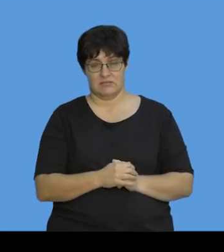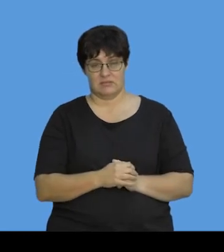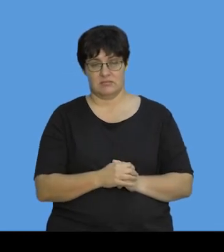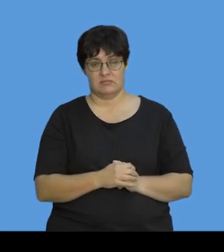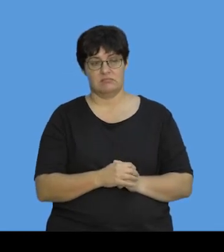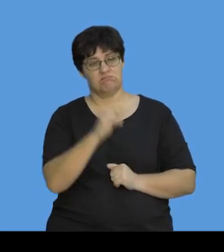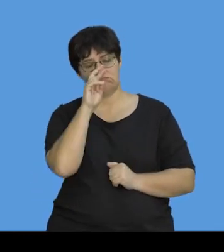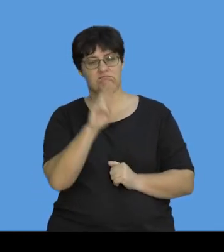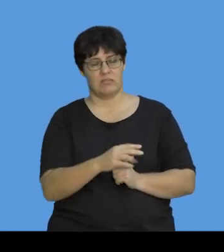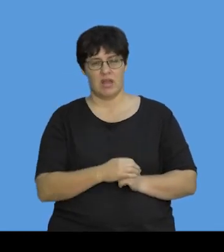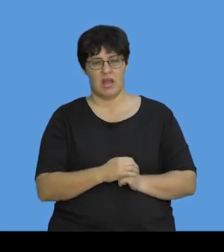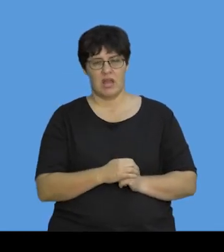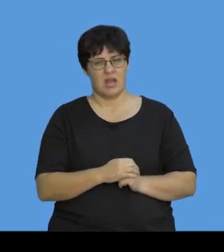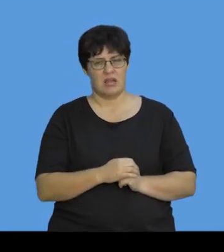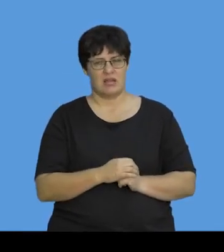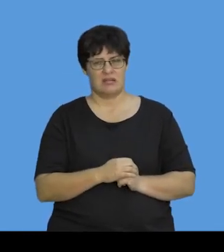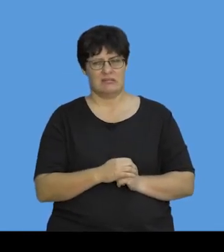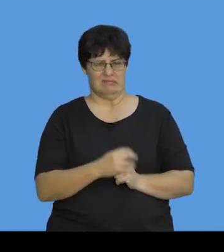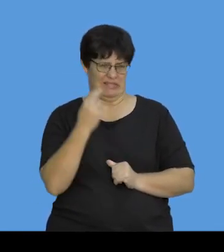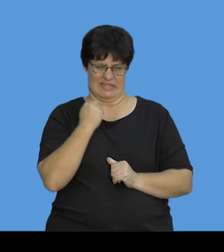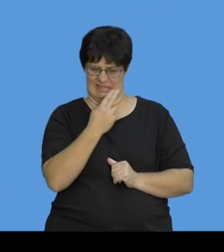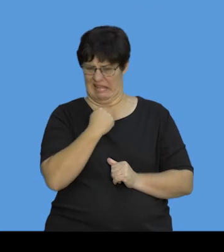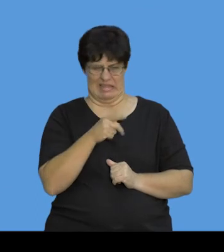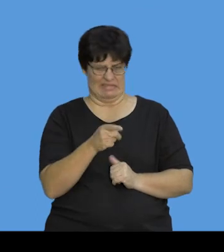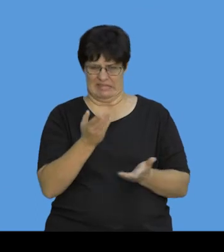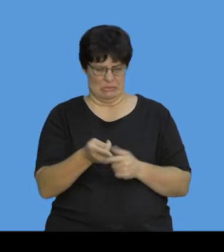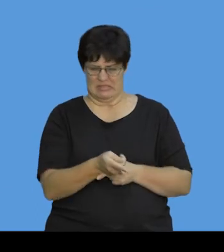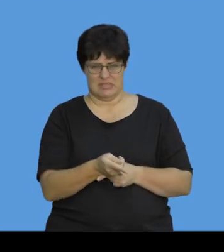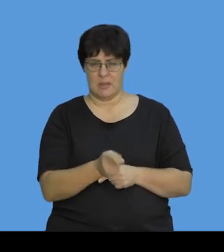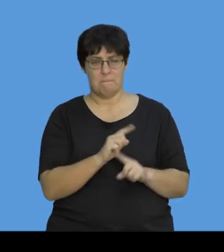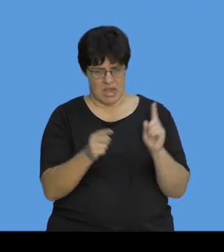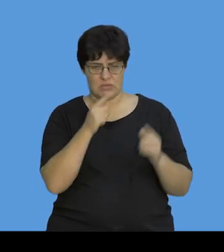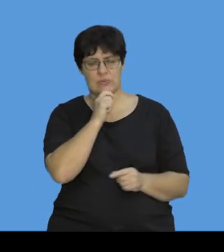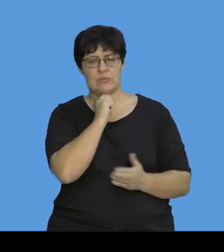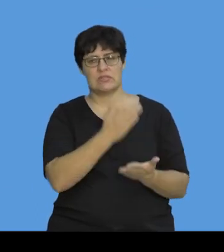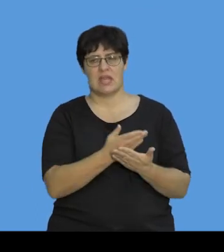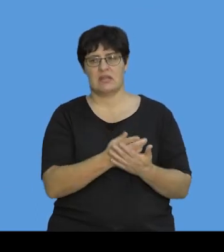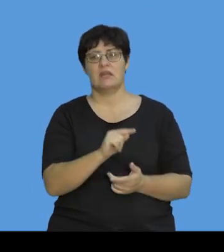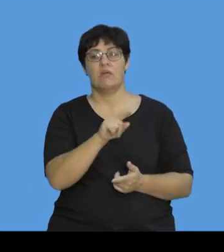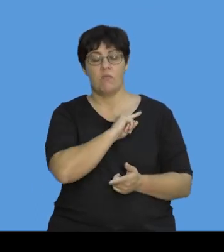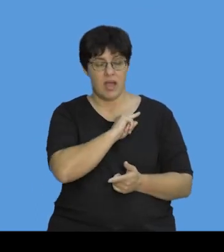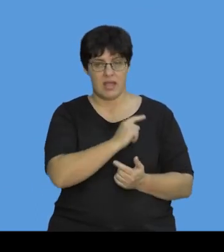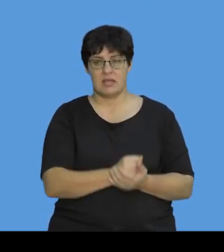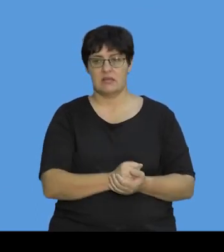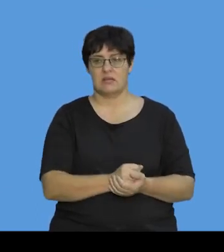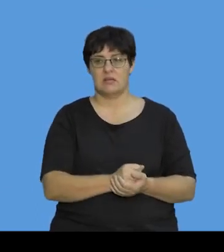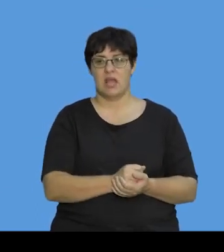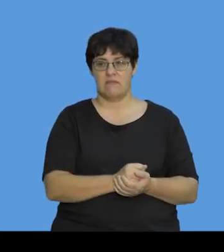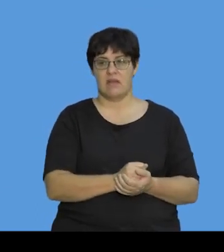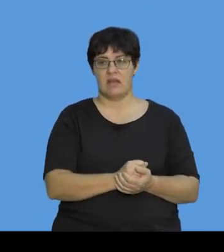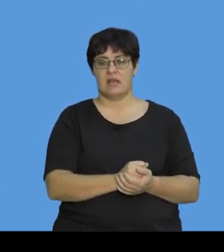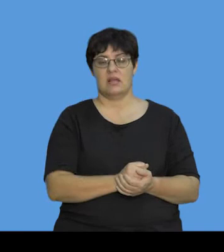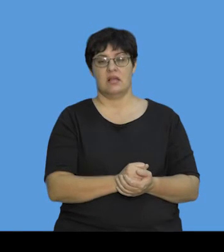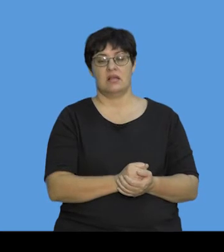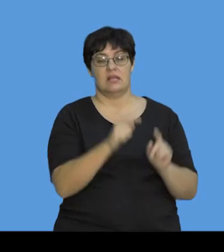We now look at this and we go, it's not the nicest equation, but we can use it. Because now we can use